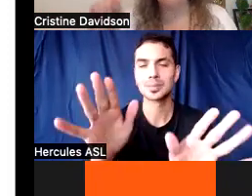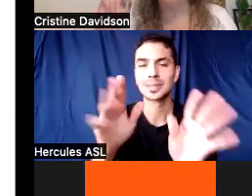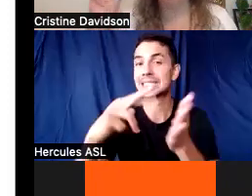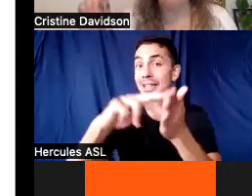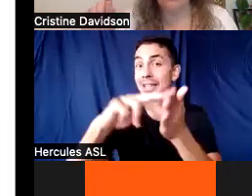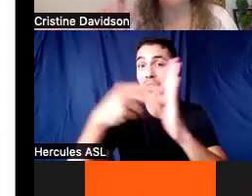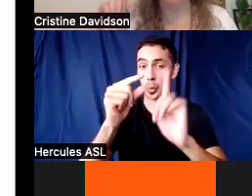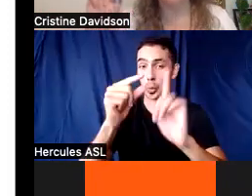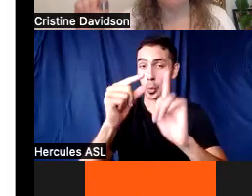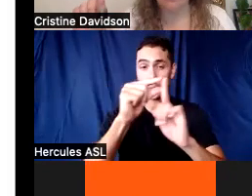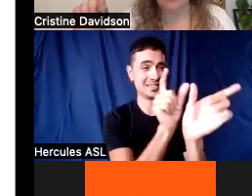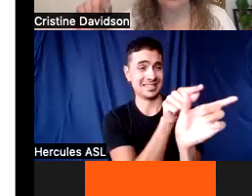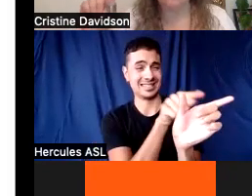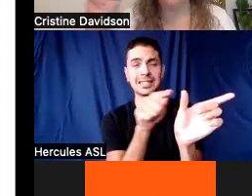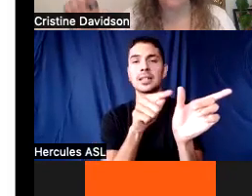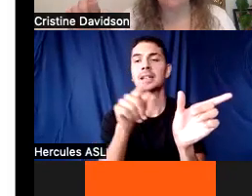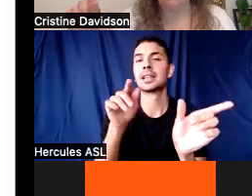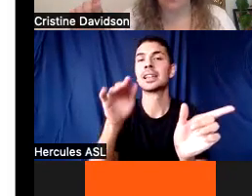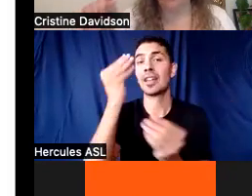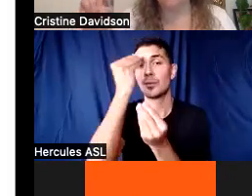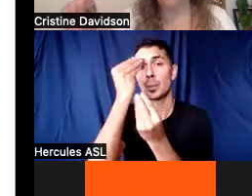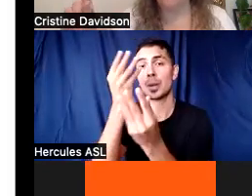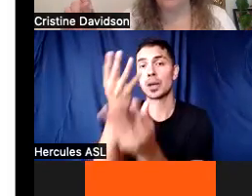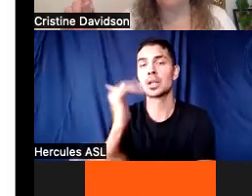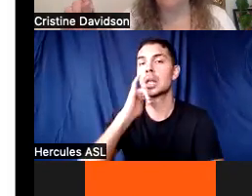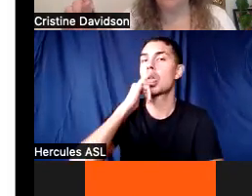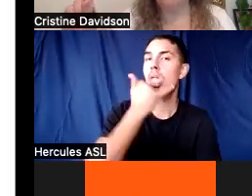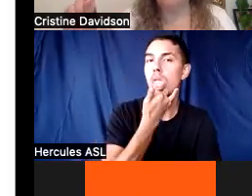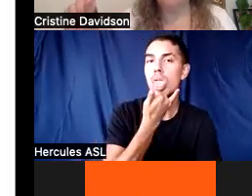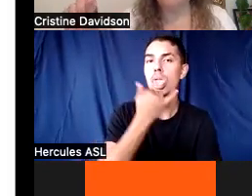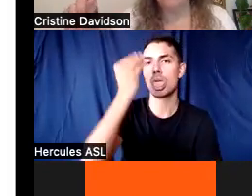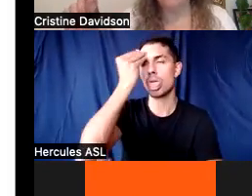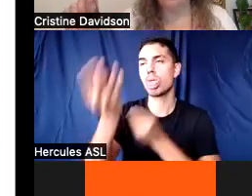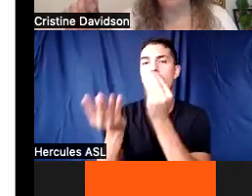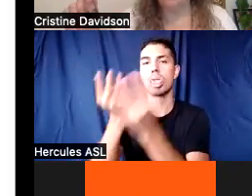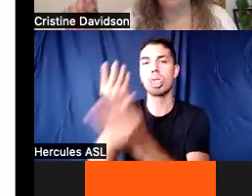give misinformation to the public to justify what you're doing.